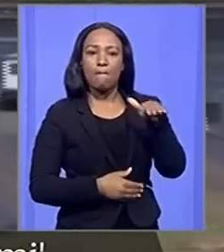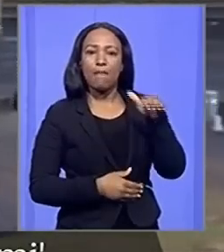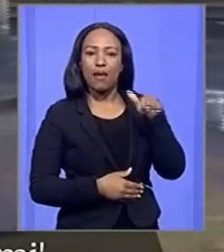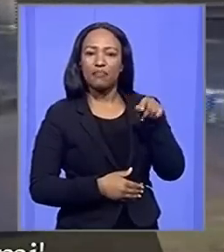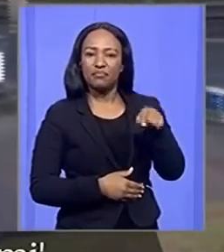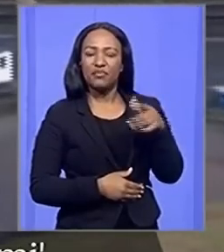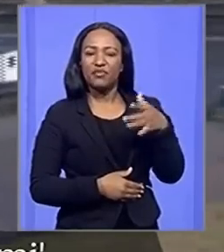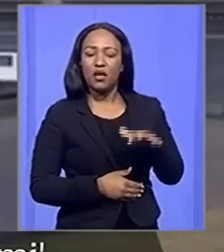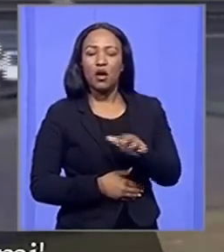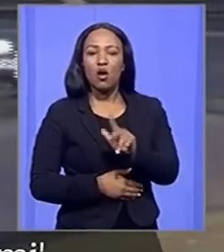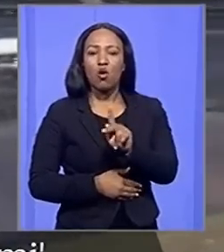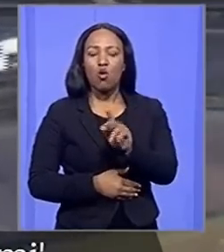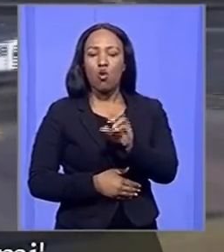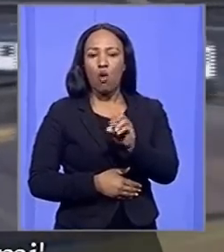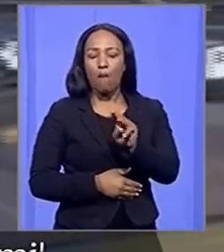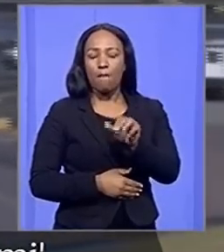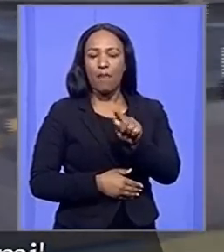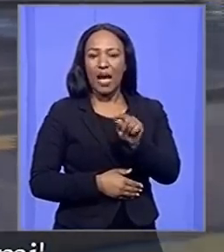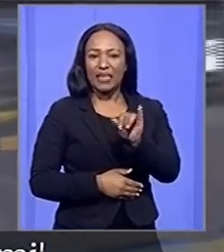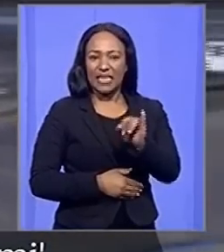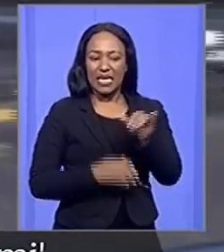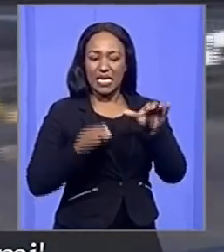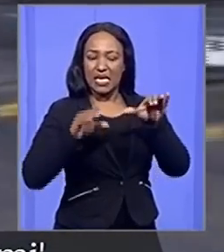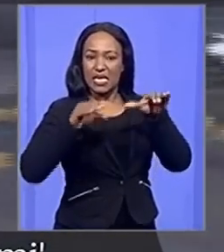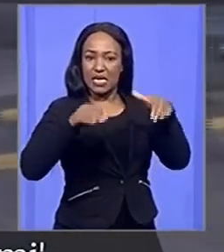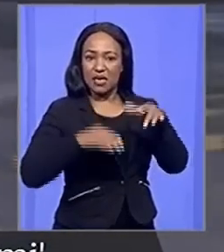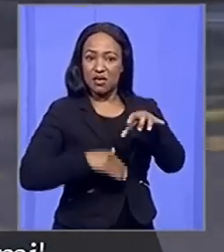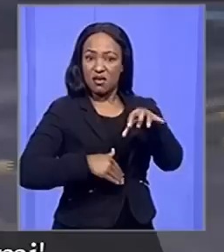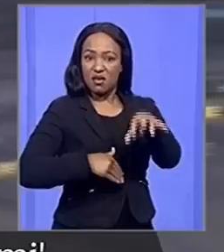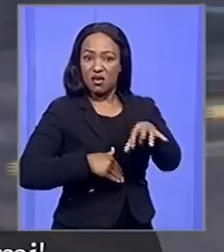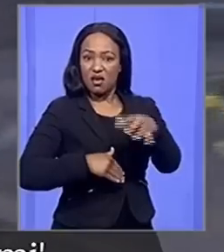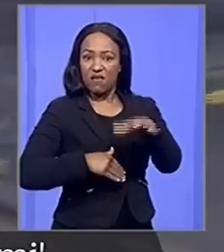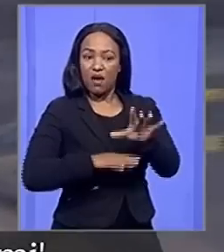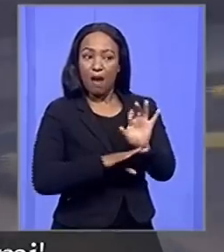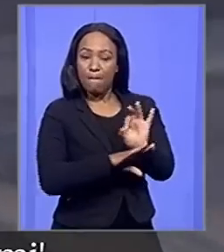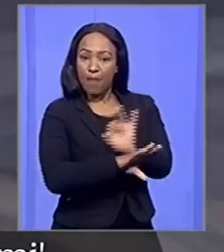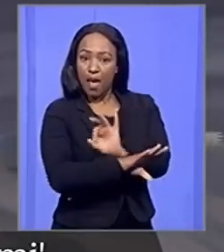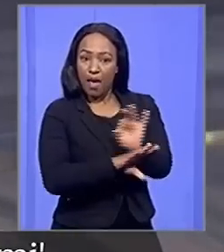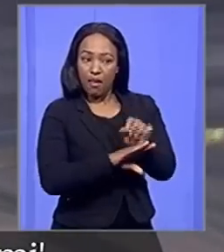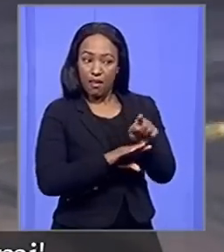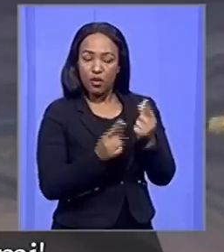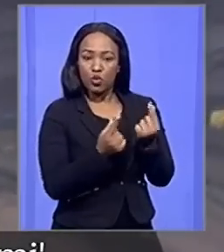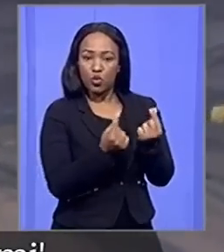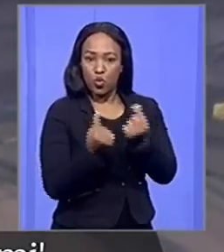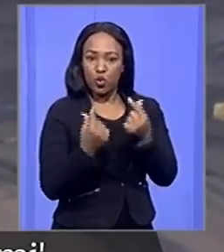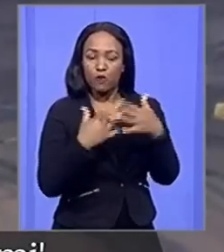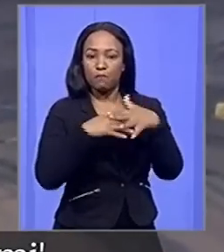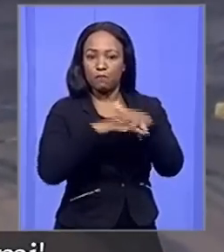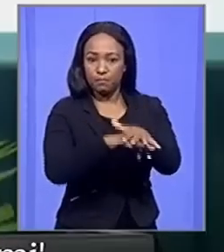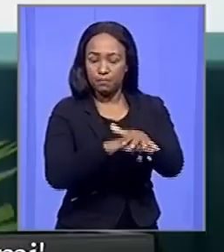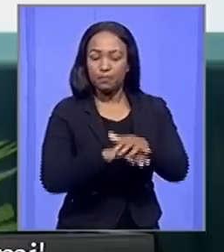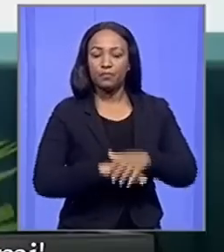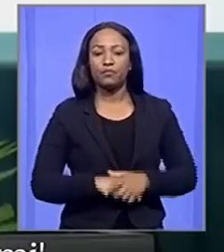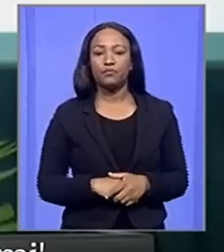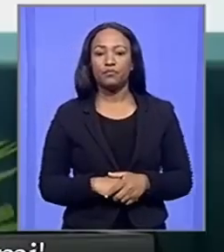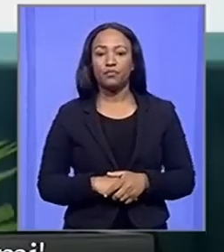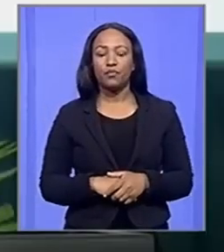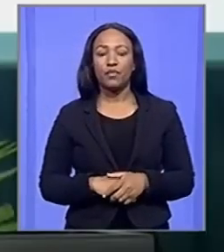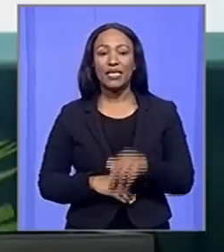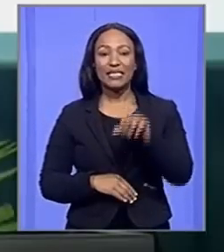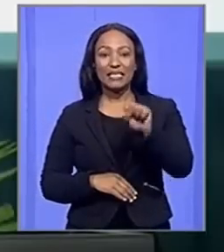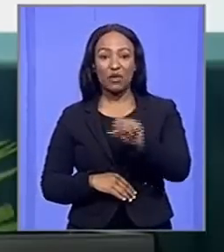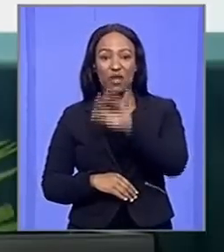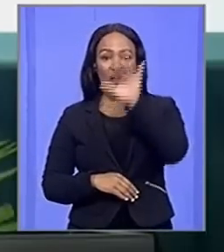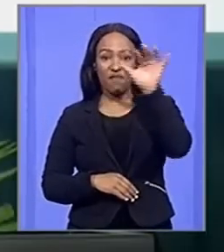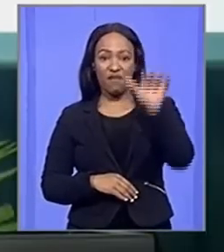mohlagase sa Komati e gateletše ka ga go nyakega ditherišano tšeo di swanetšego. South Africa can build a prosperous